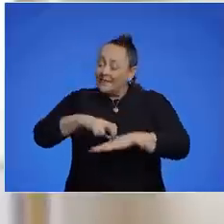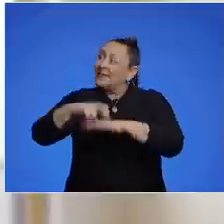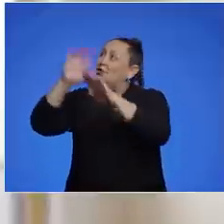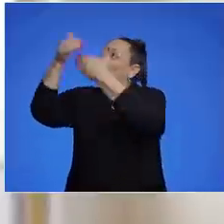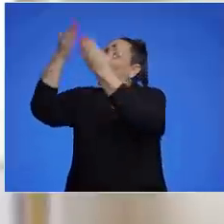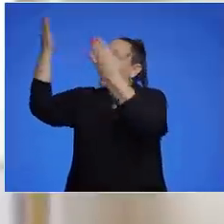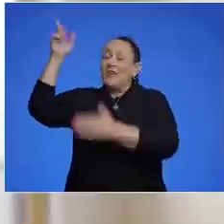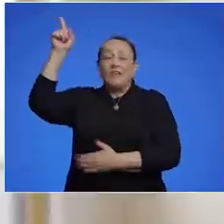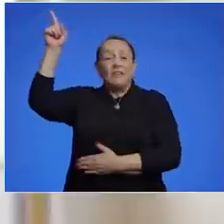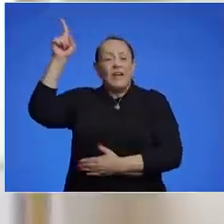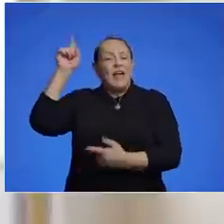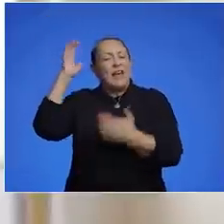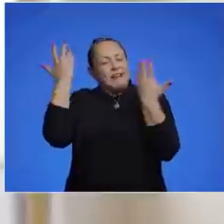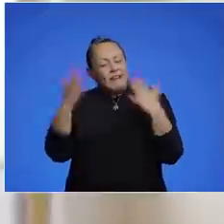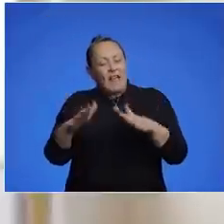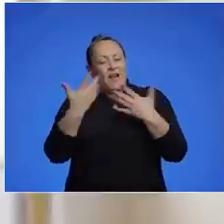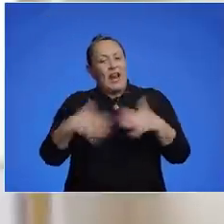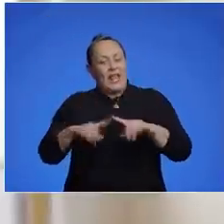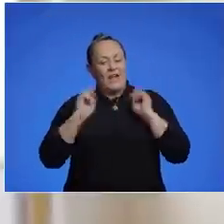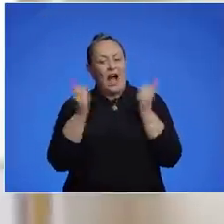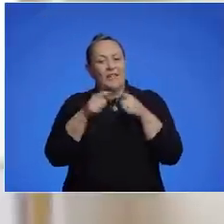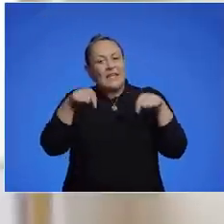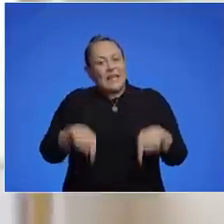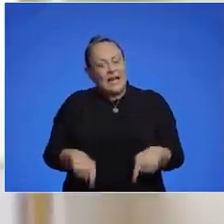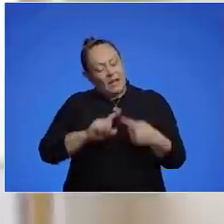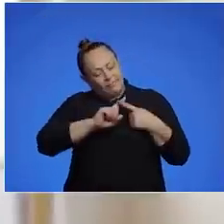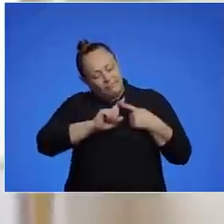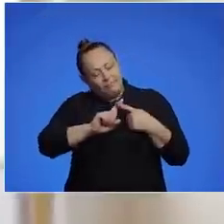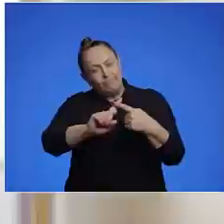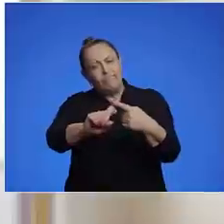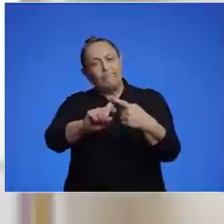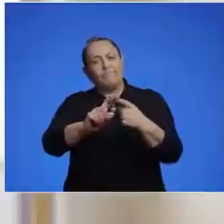left us and will never forsake us.